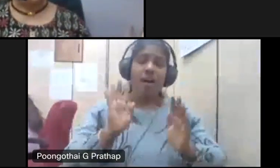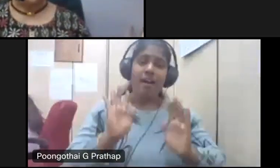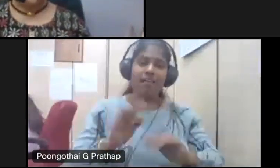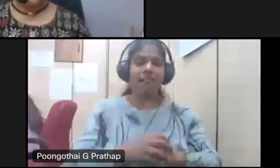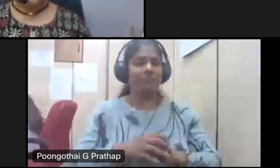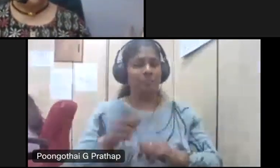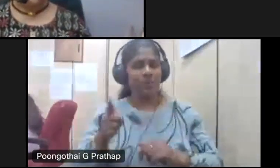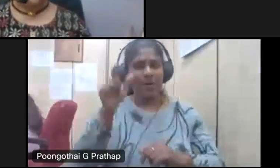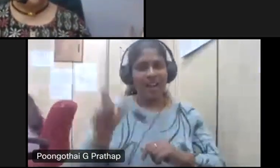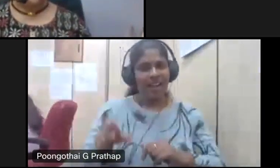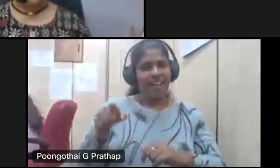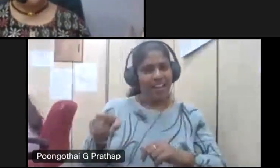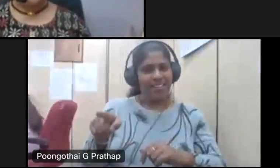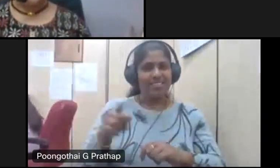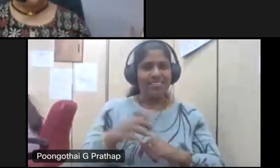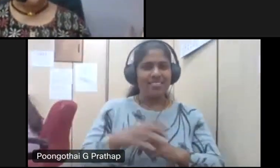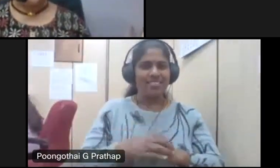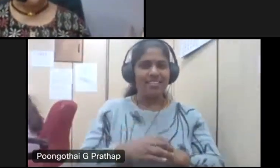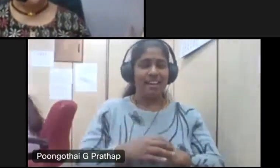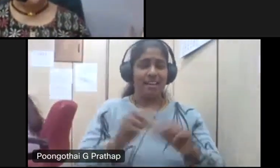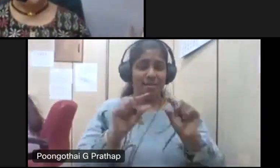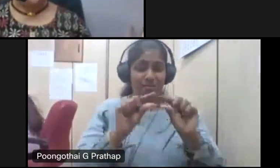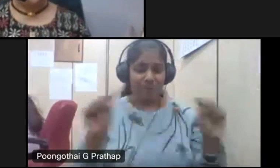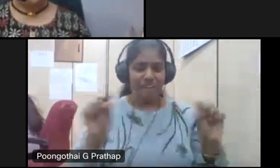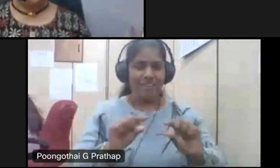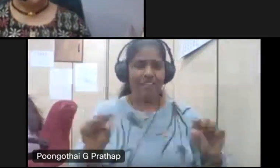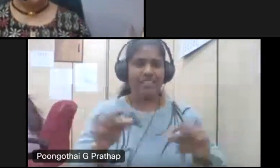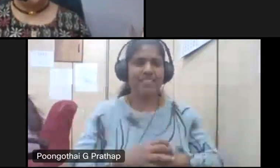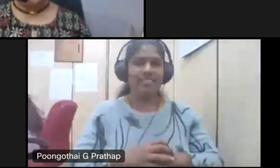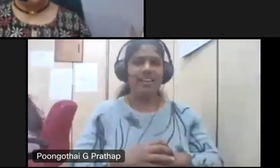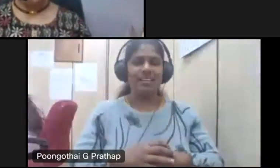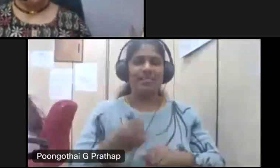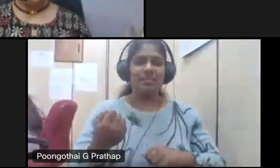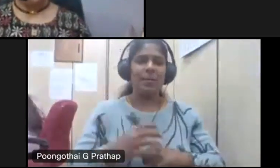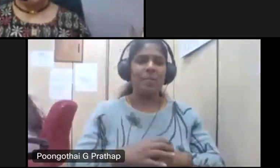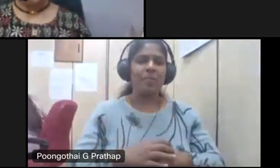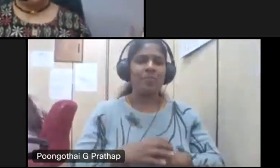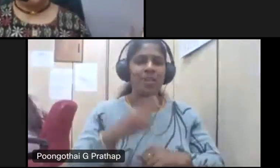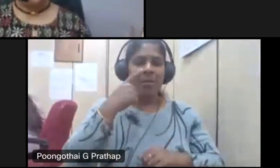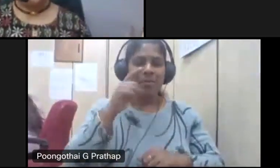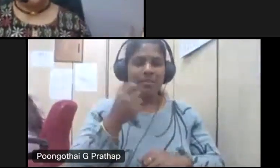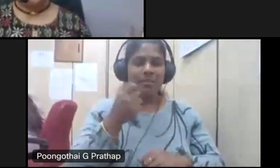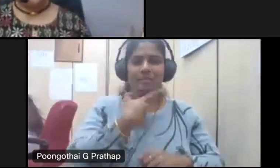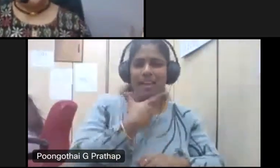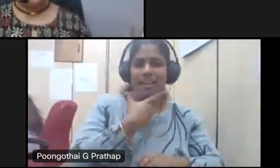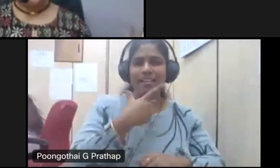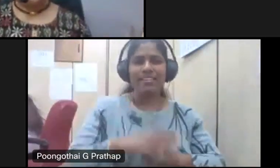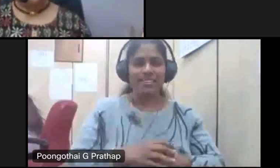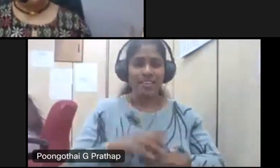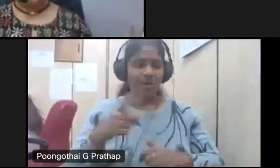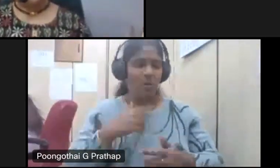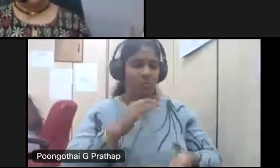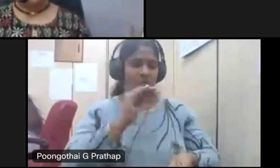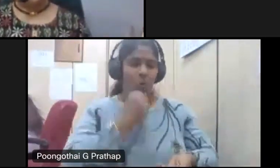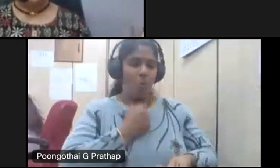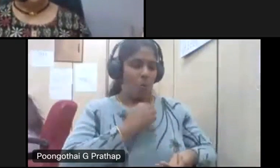her words, her biggest awards are the smiles of the mothers. And when they see how their children are